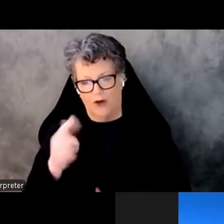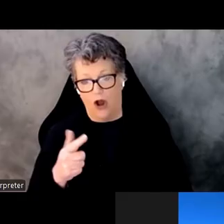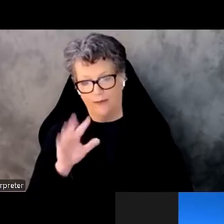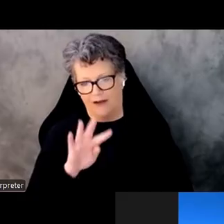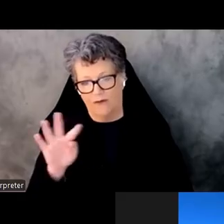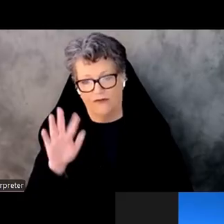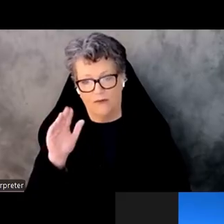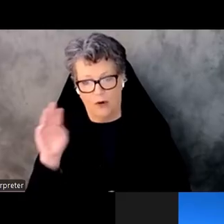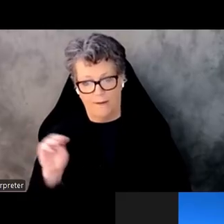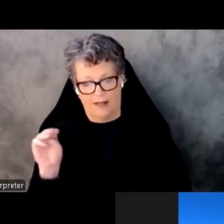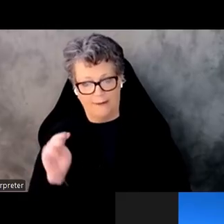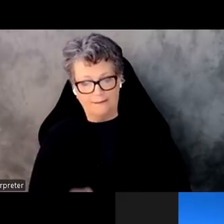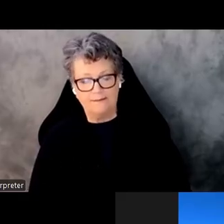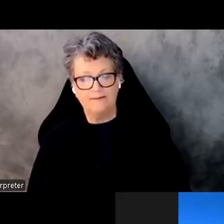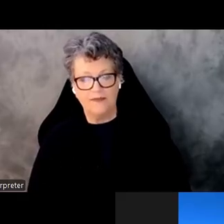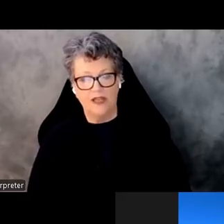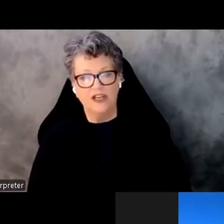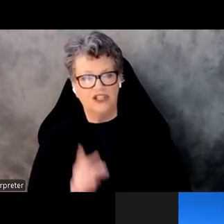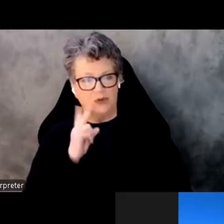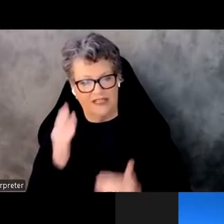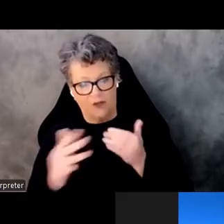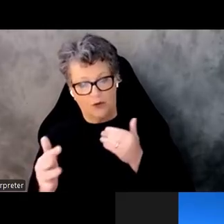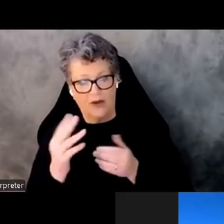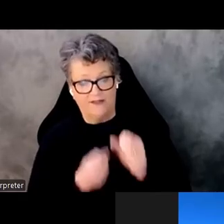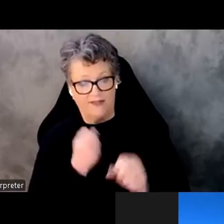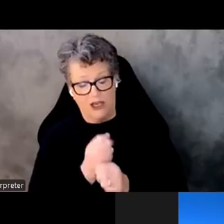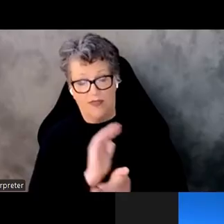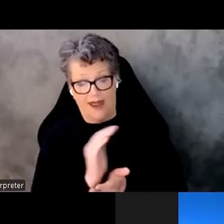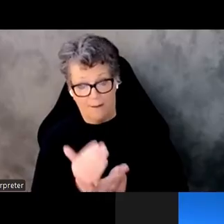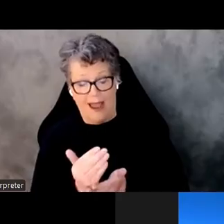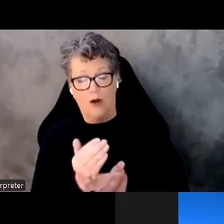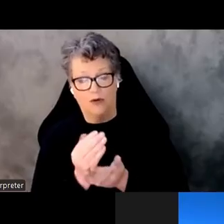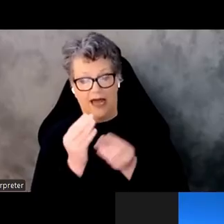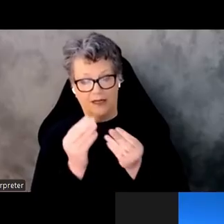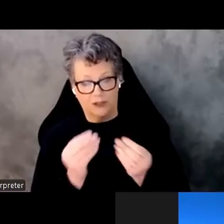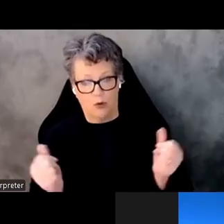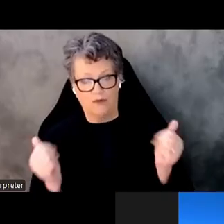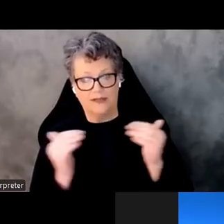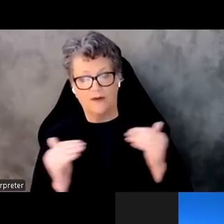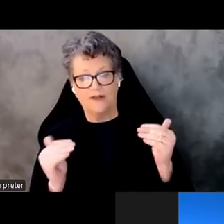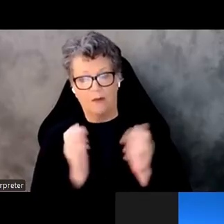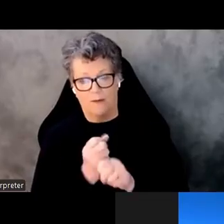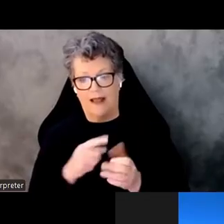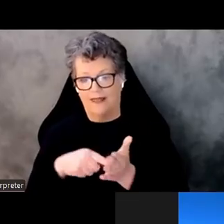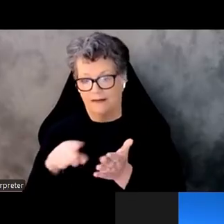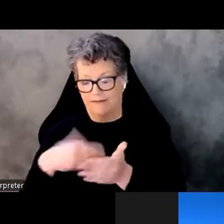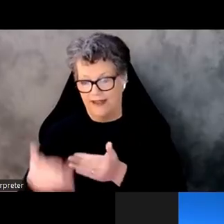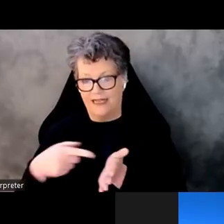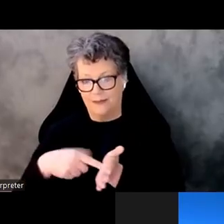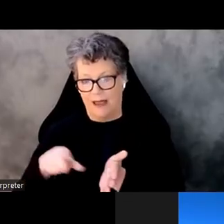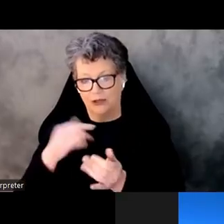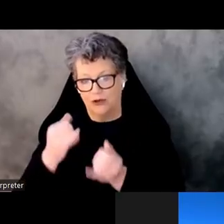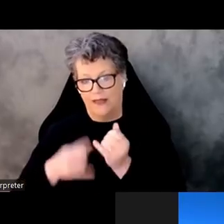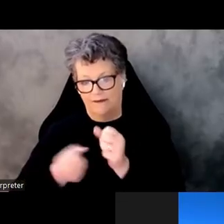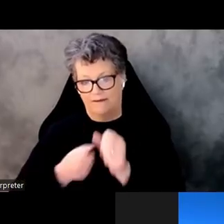million. So you'll see through the rest of the year that amount will kind of smooth out, and then we'll make the next payment towards the end of the